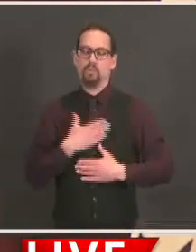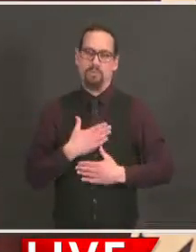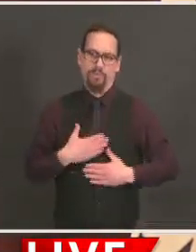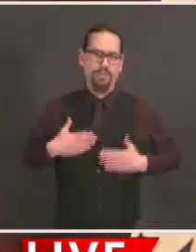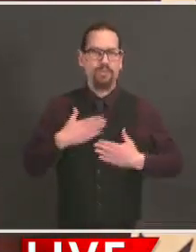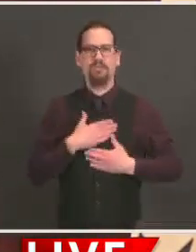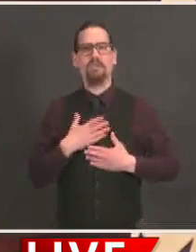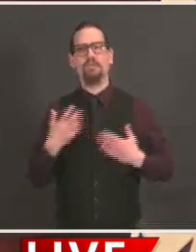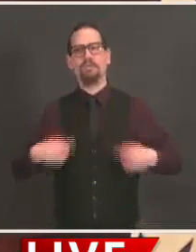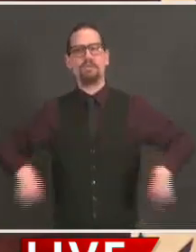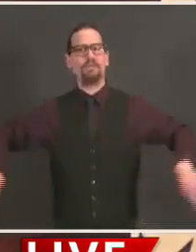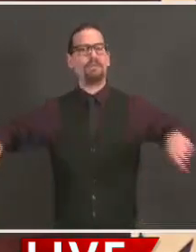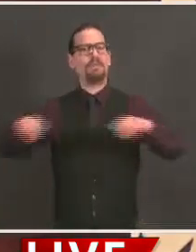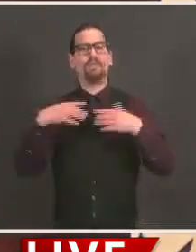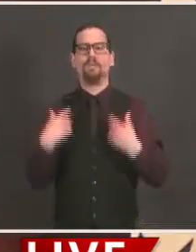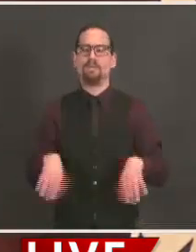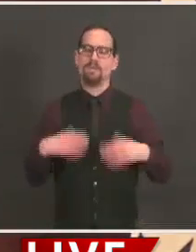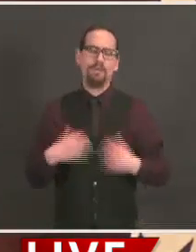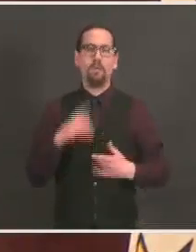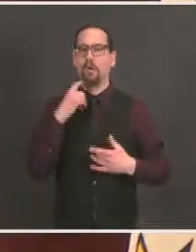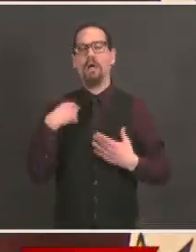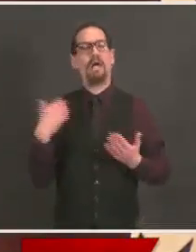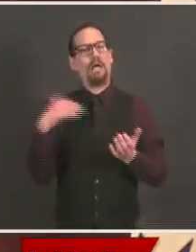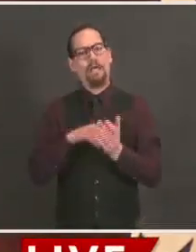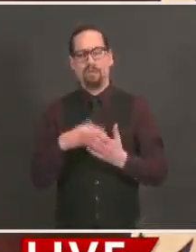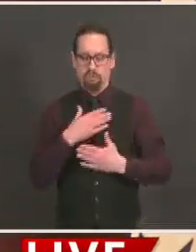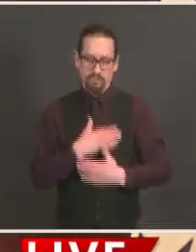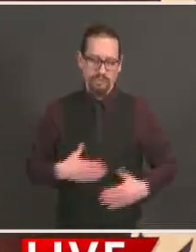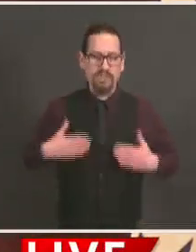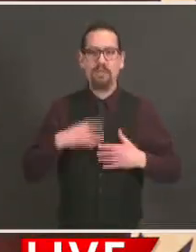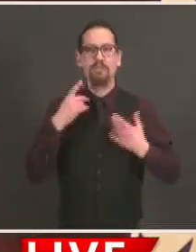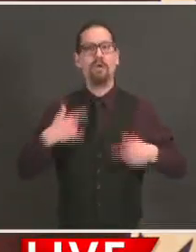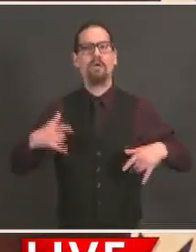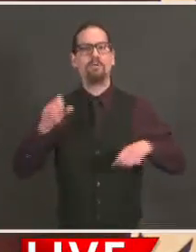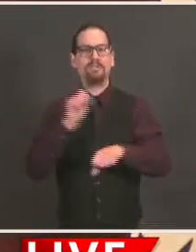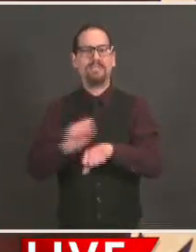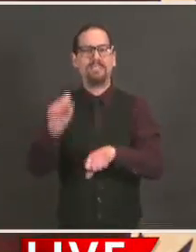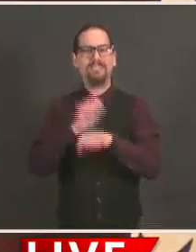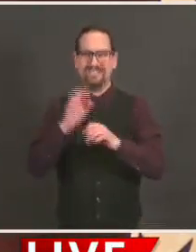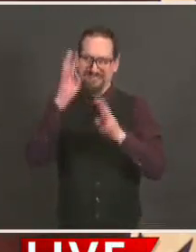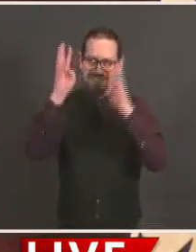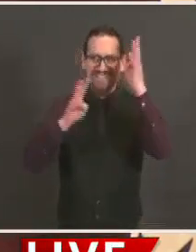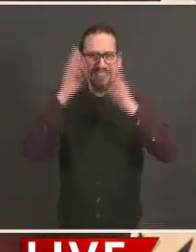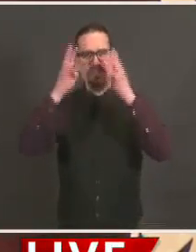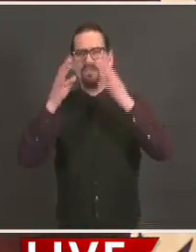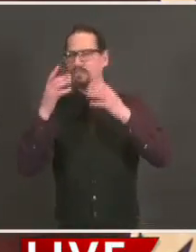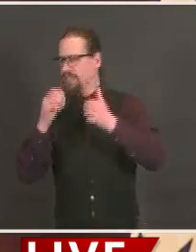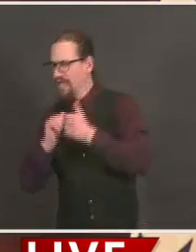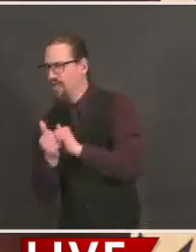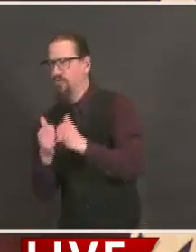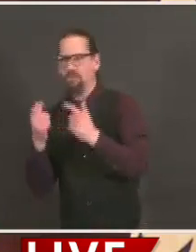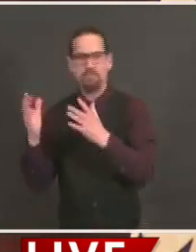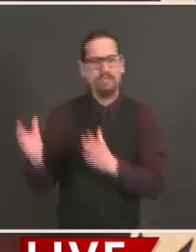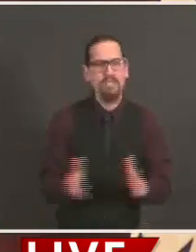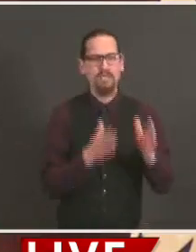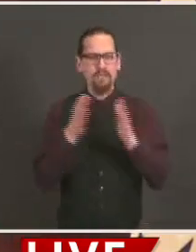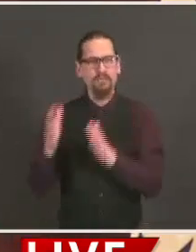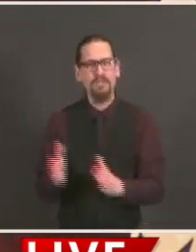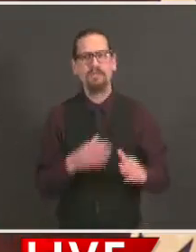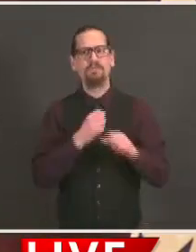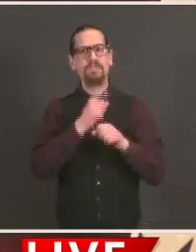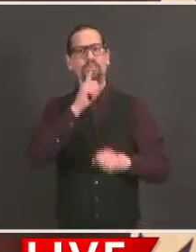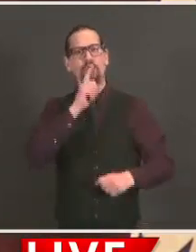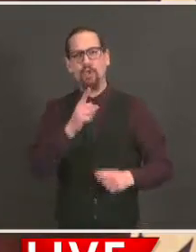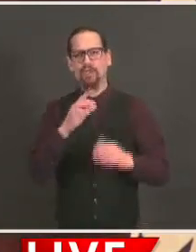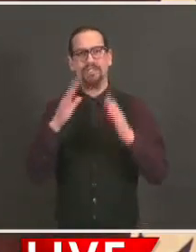flexibility, determination, and hard work that the cities and towns have put in over this last week